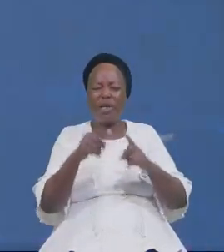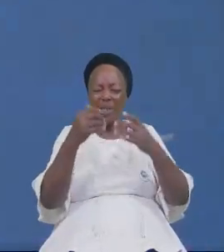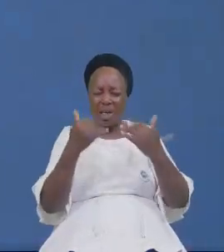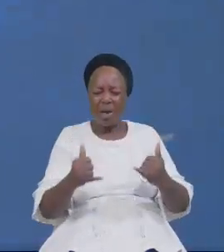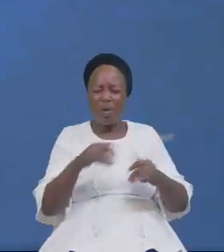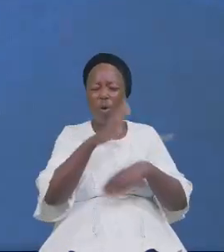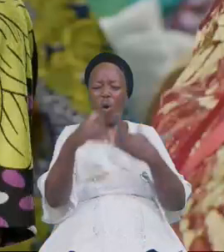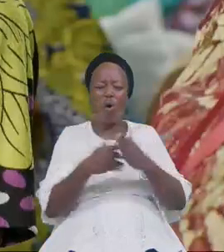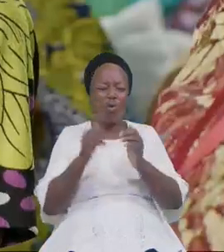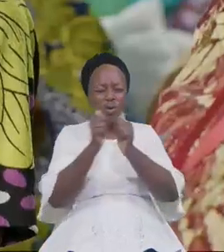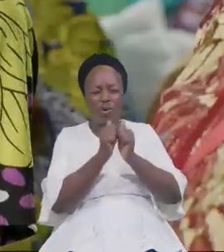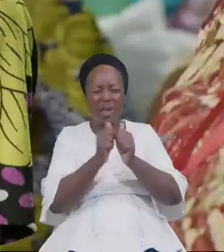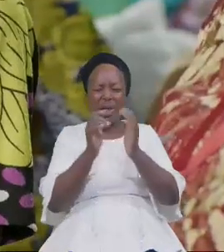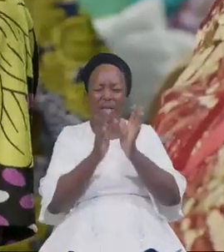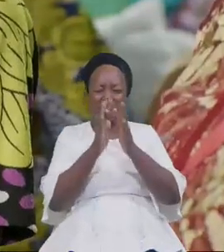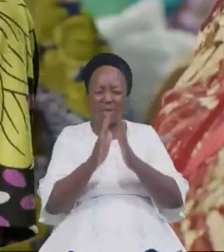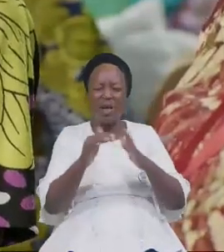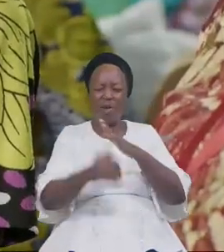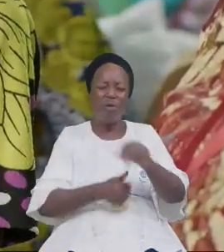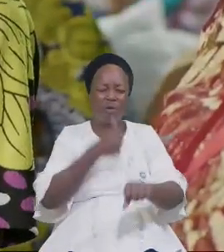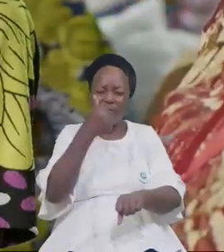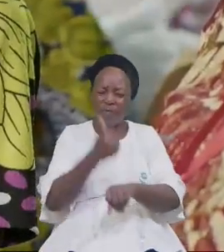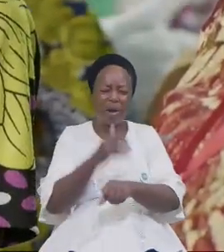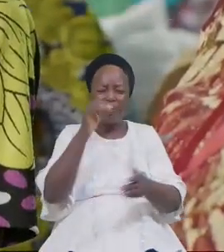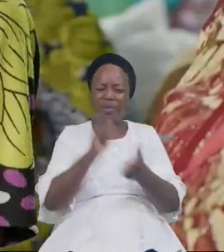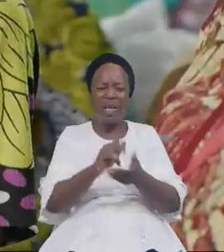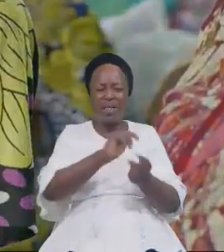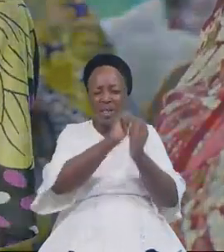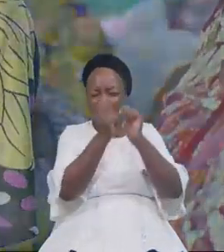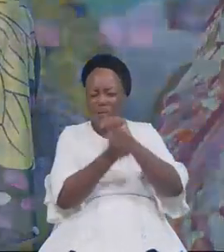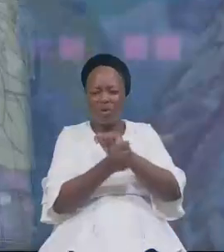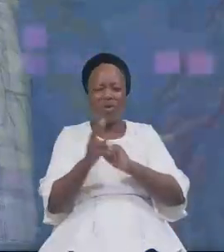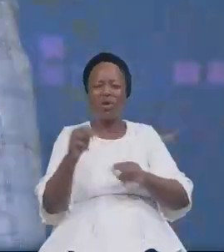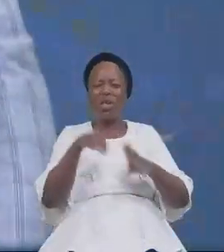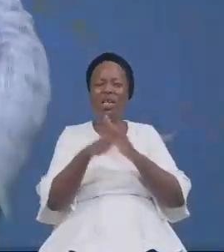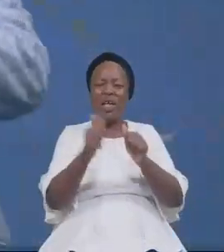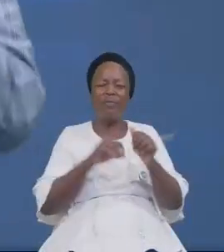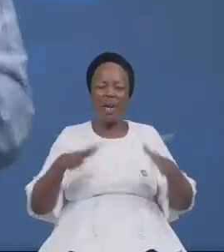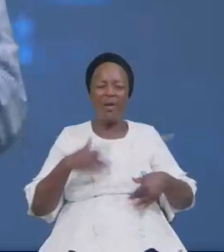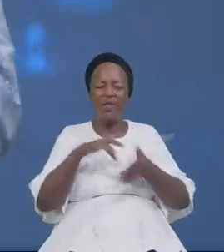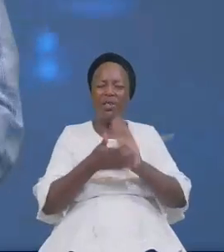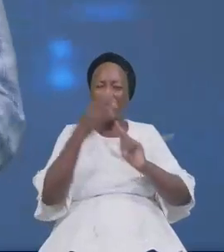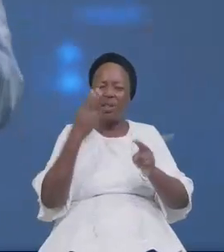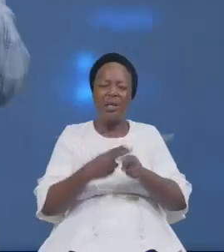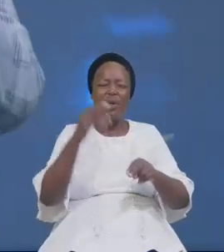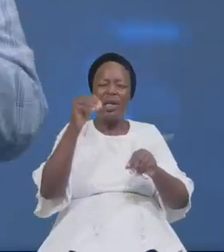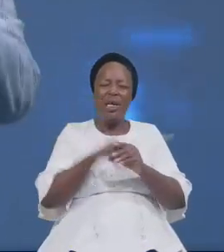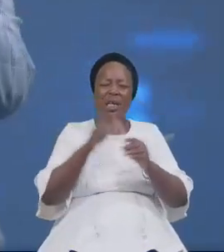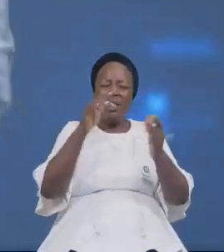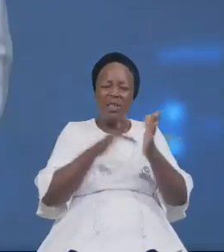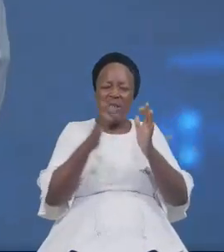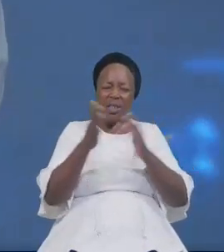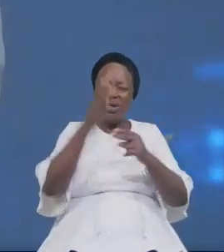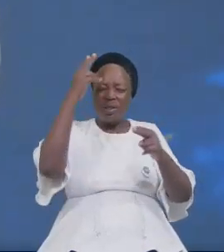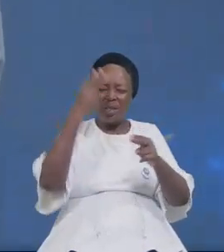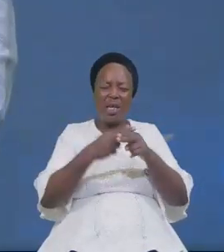altogether Christian. Confirm that transformation in every life. In Jesus'